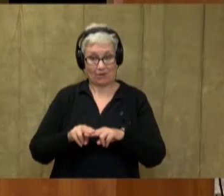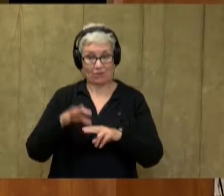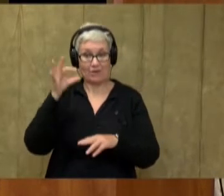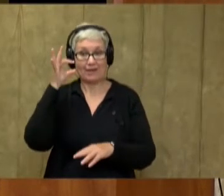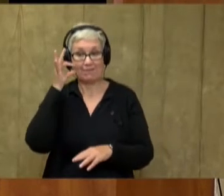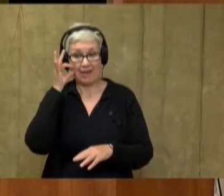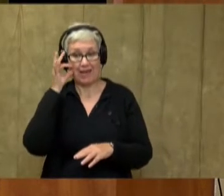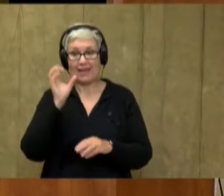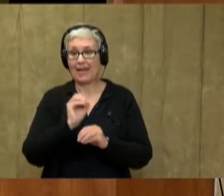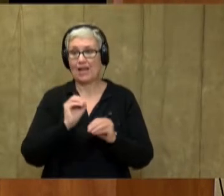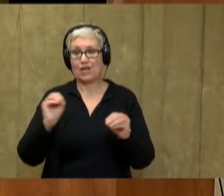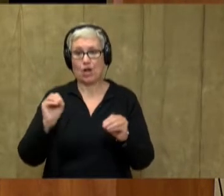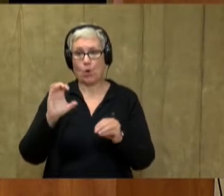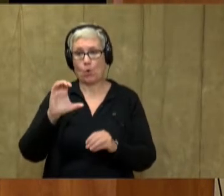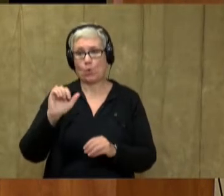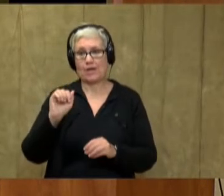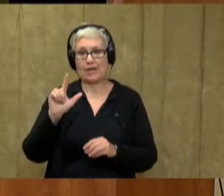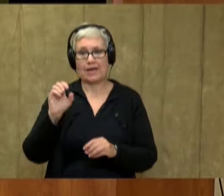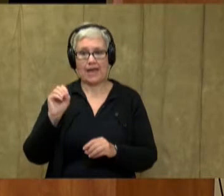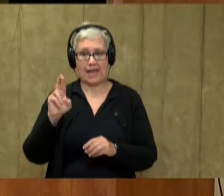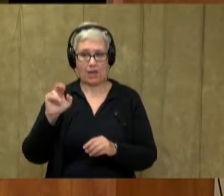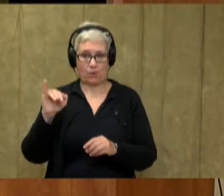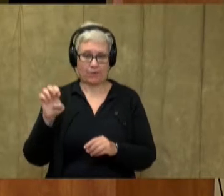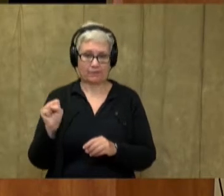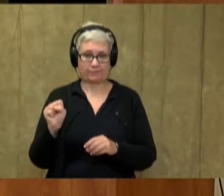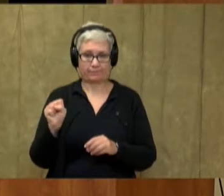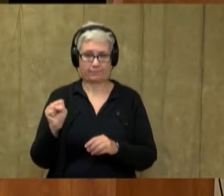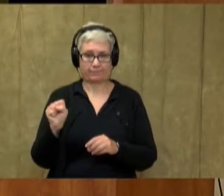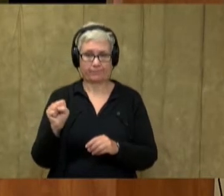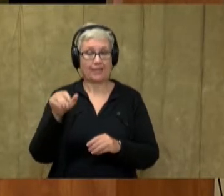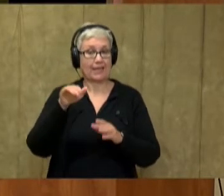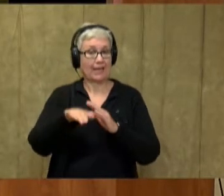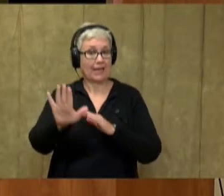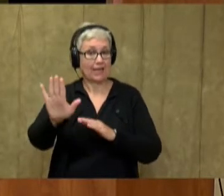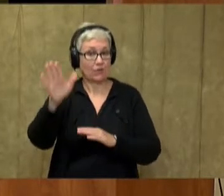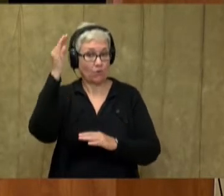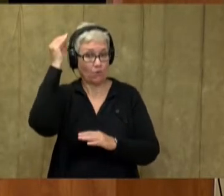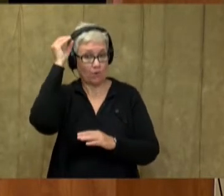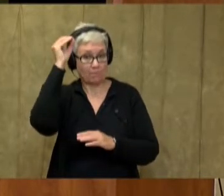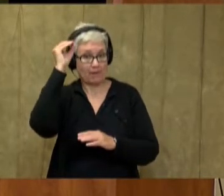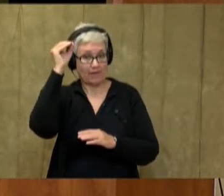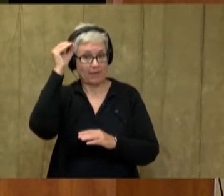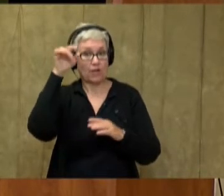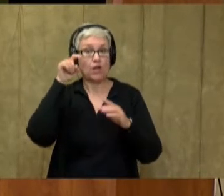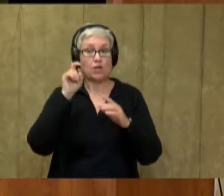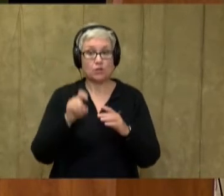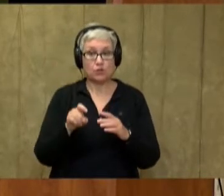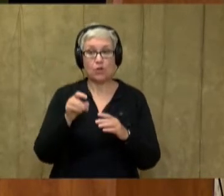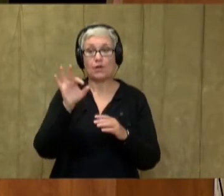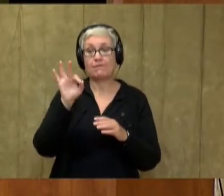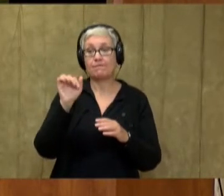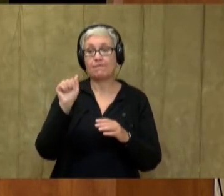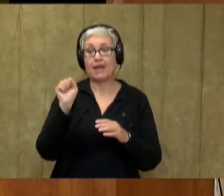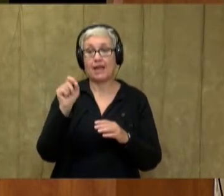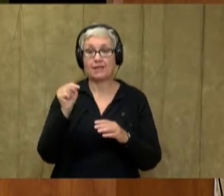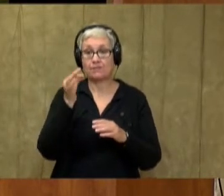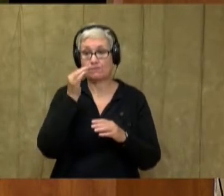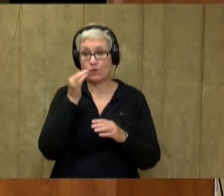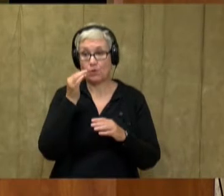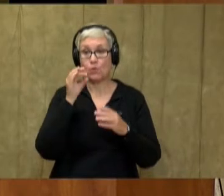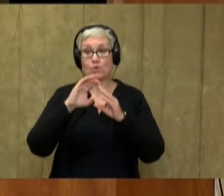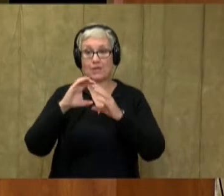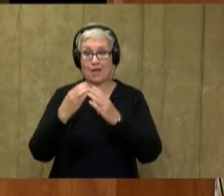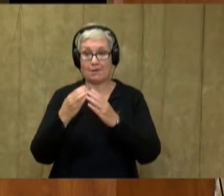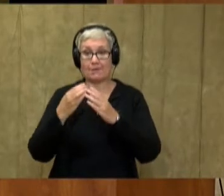empty calories. In your opinion, should fast food franchises be allowed in high schools?